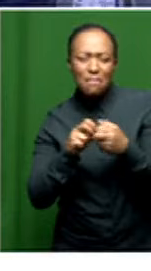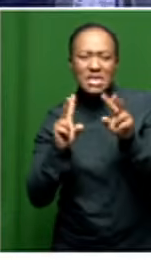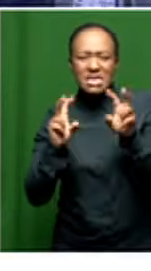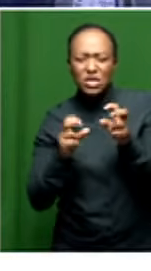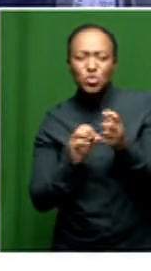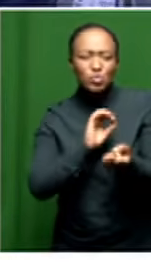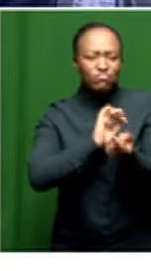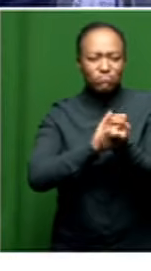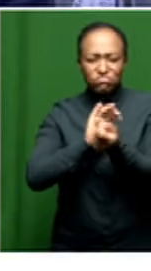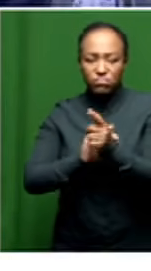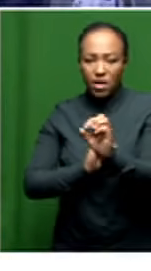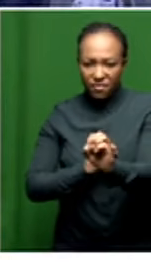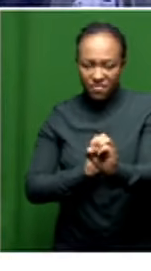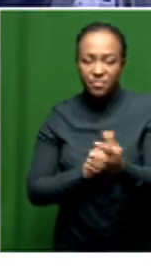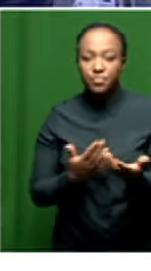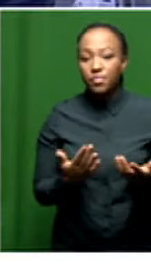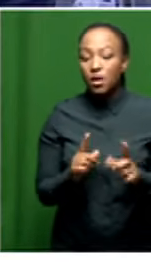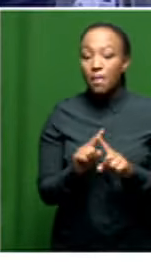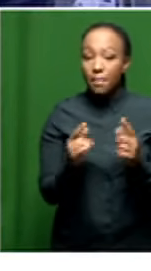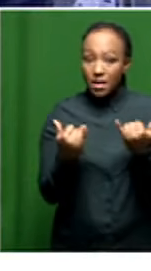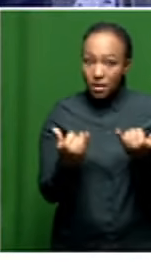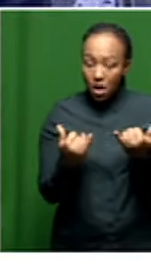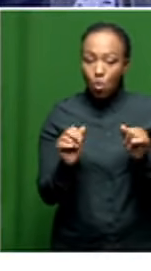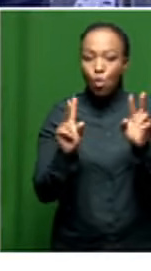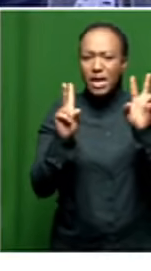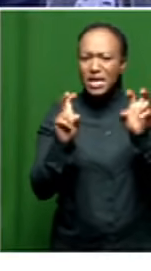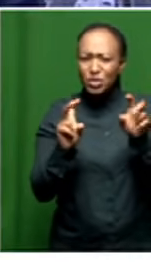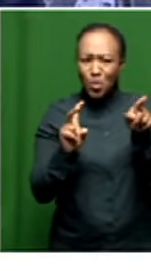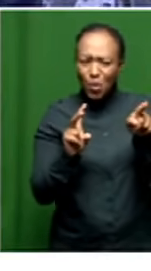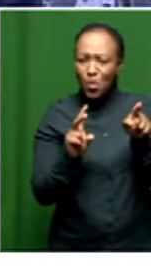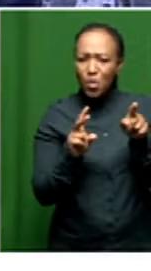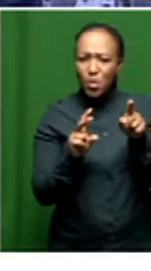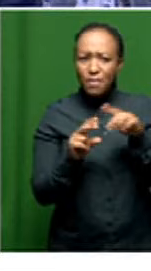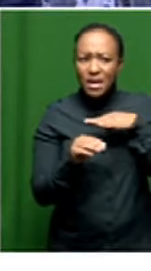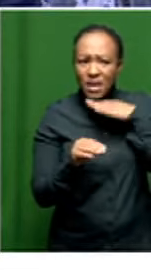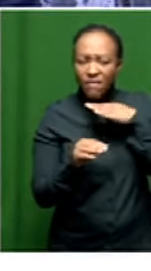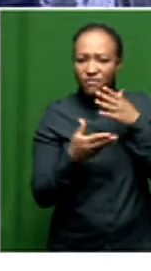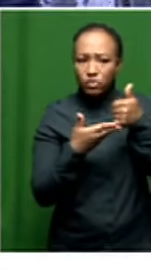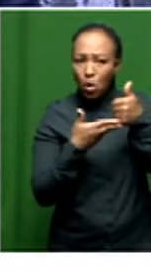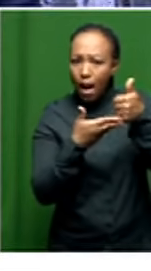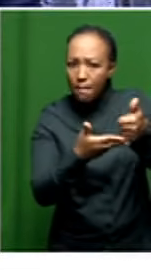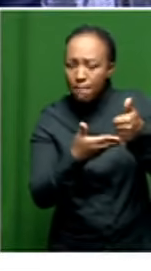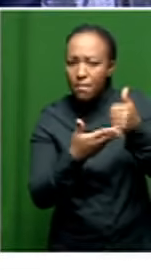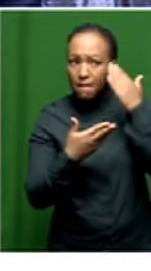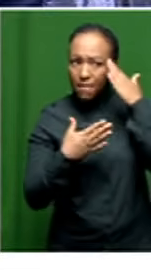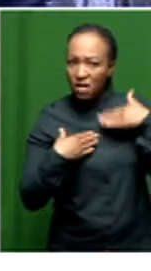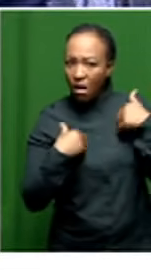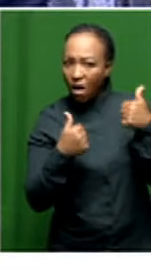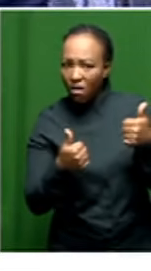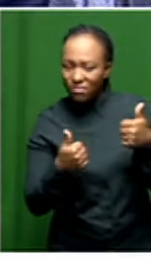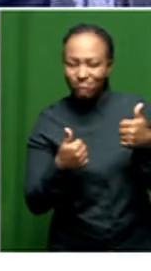now. But at the center of it all is the issue that not enough is being done to assist people when it comes to mental health and